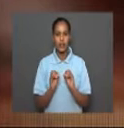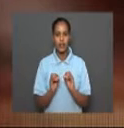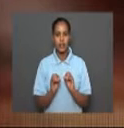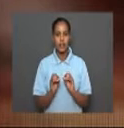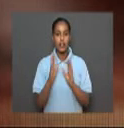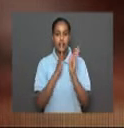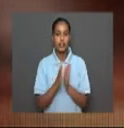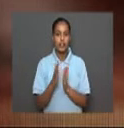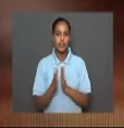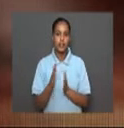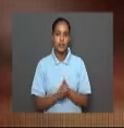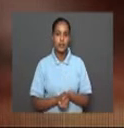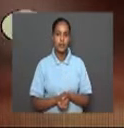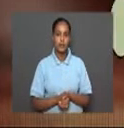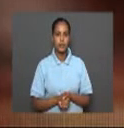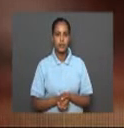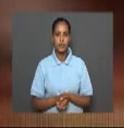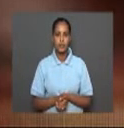Students, let's get ready.